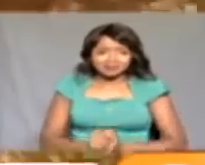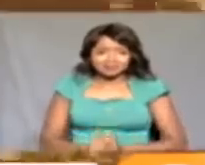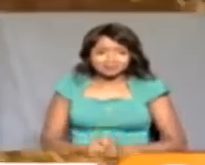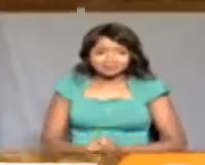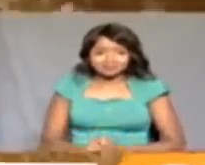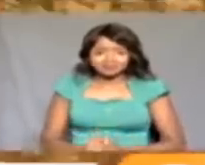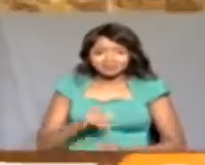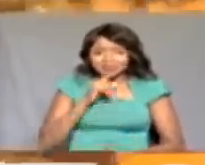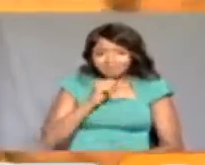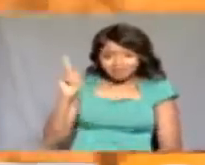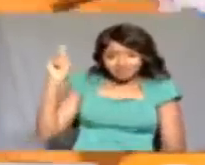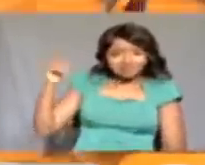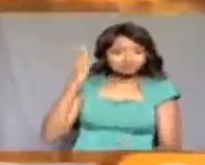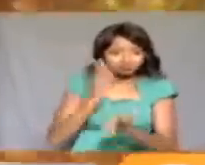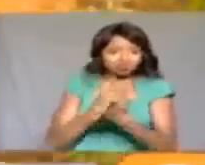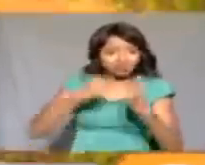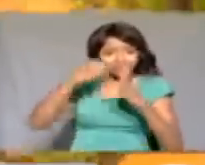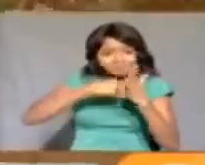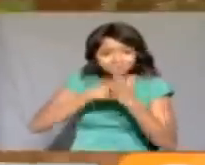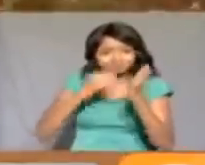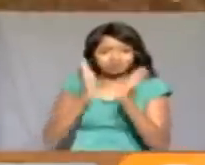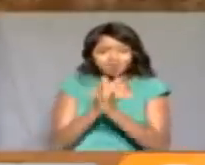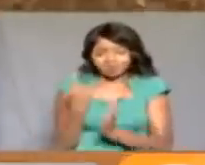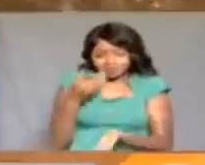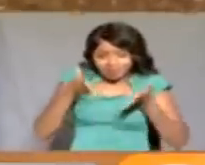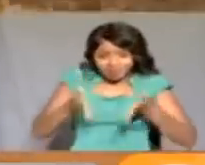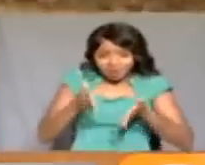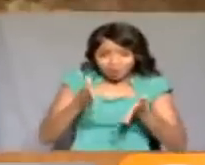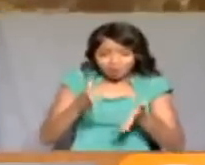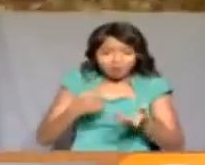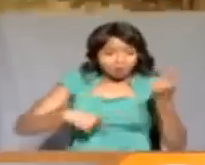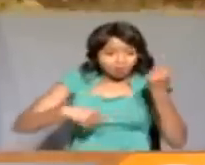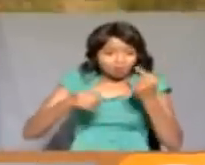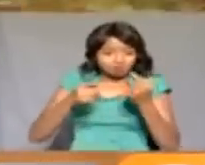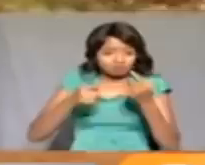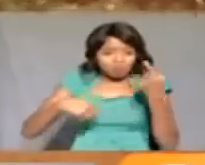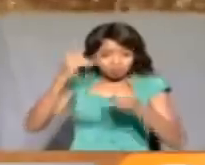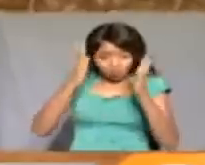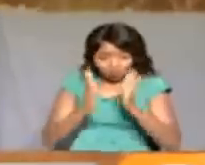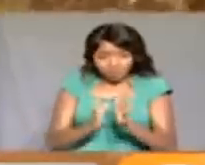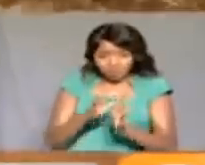1:59:58. Kipsang will battle it out against current record holder Eliud Kipchoge and